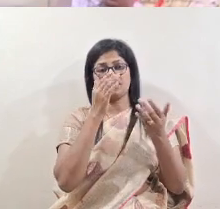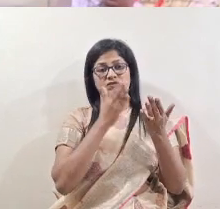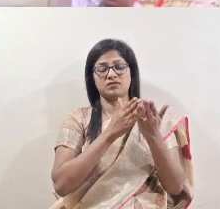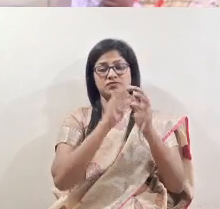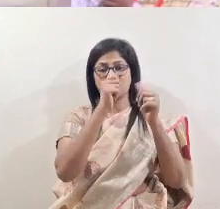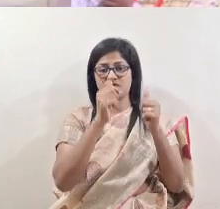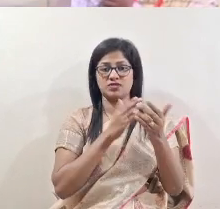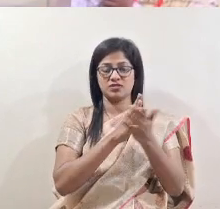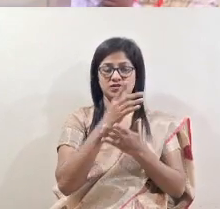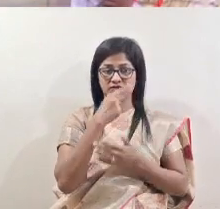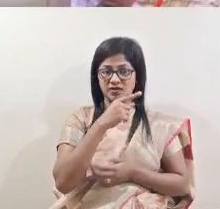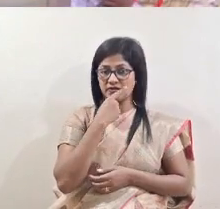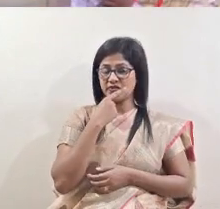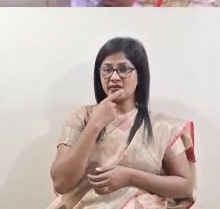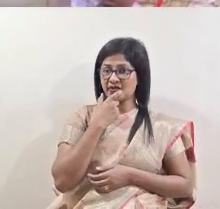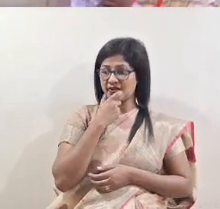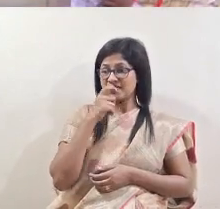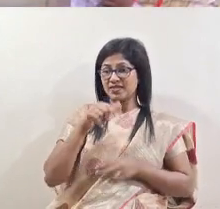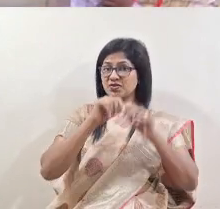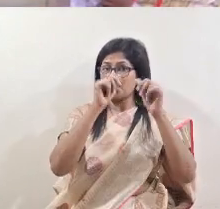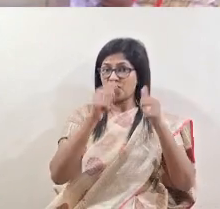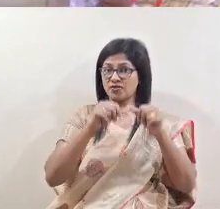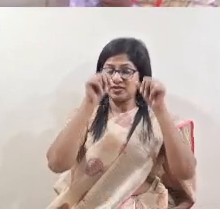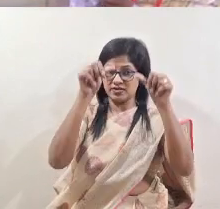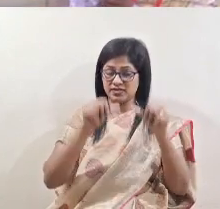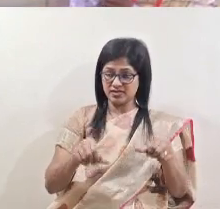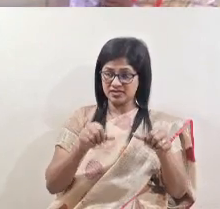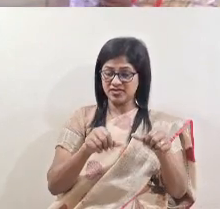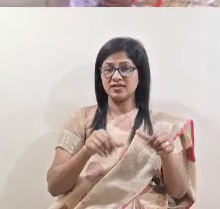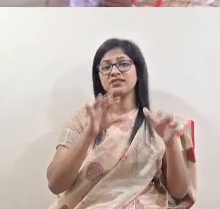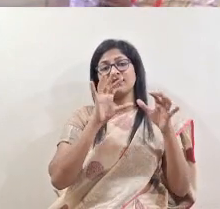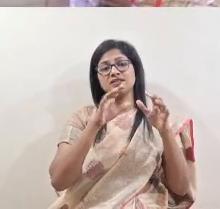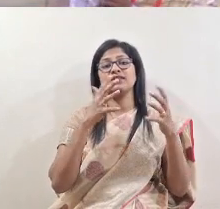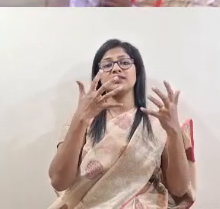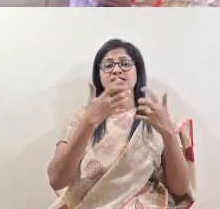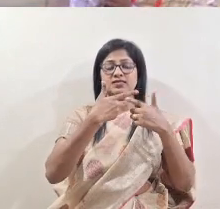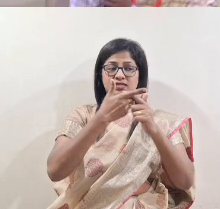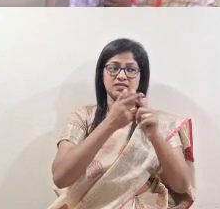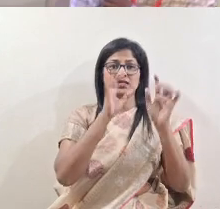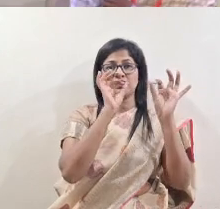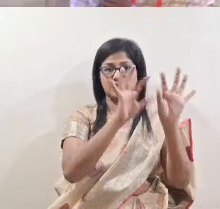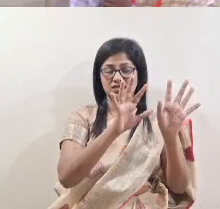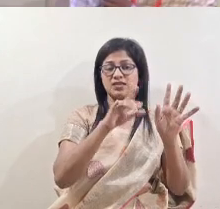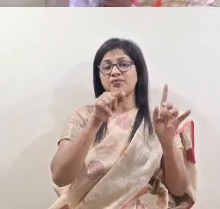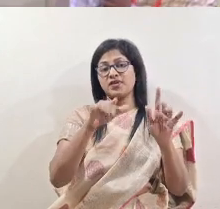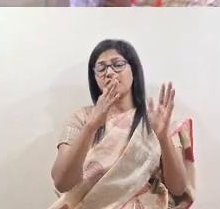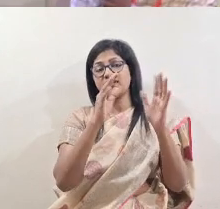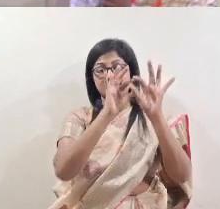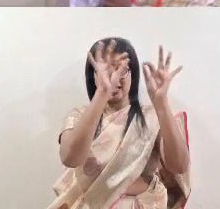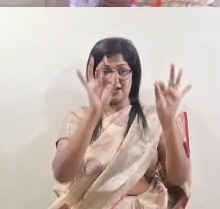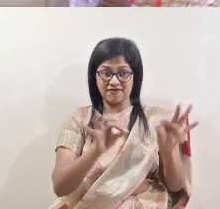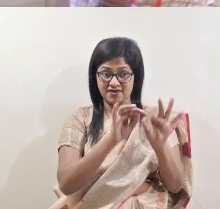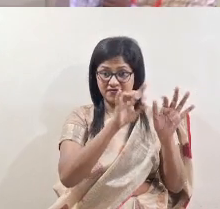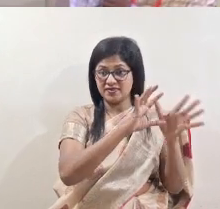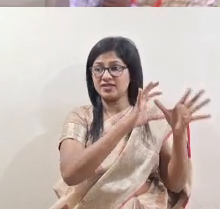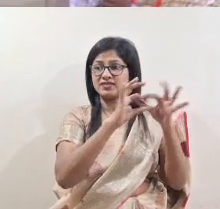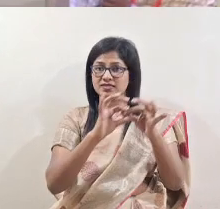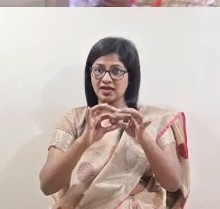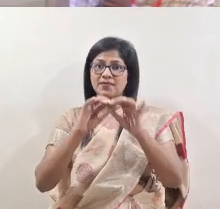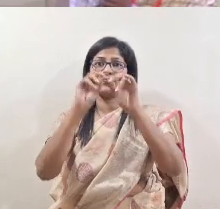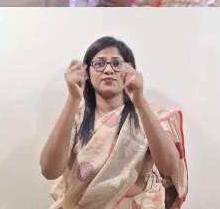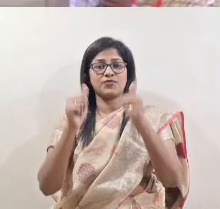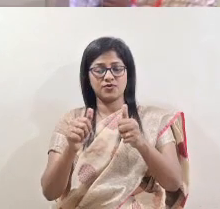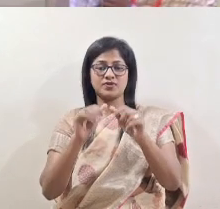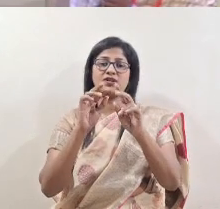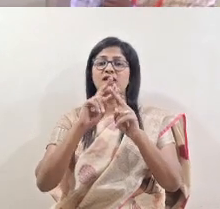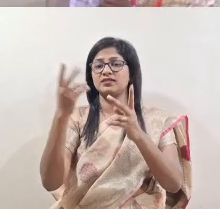for modeling. Shouldn't it be? I think the model results would be applicable for that kind of setting, but it's Yeah. possible to use a framework, and